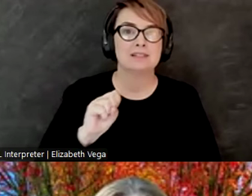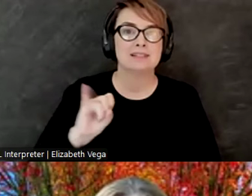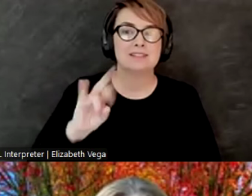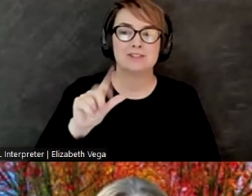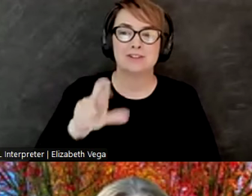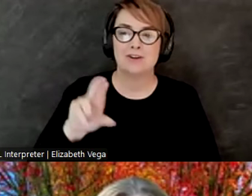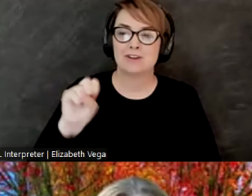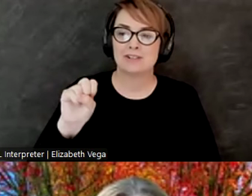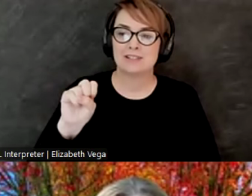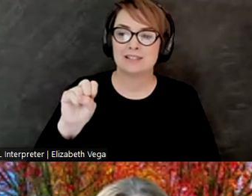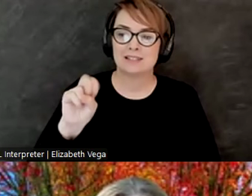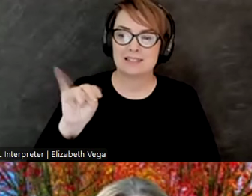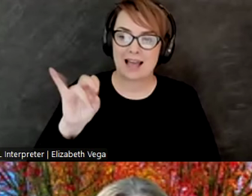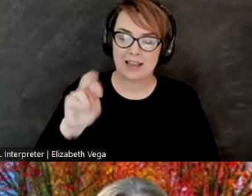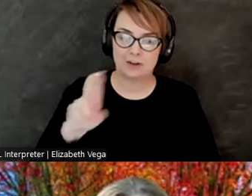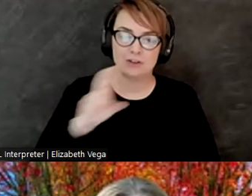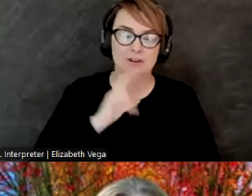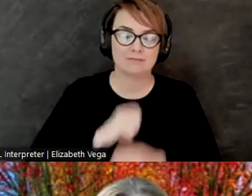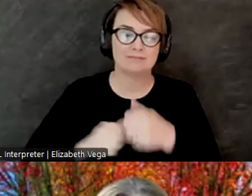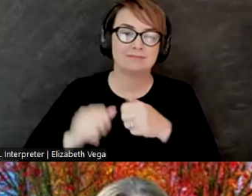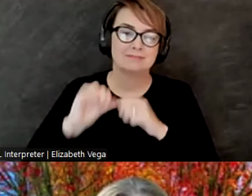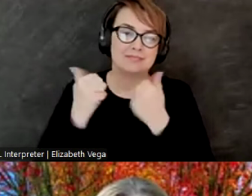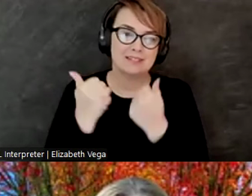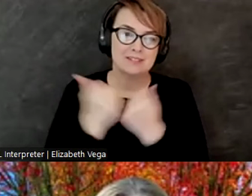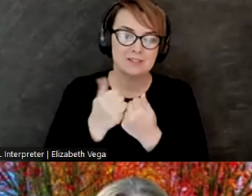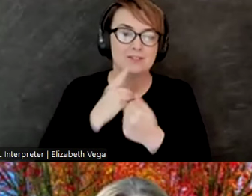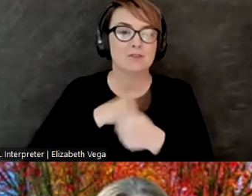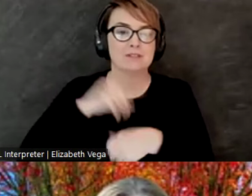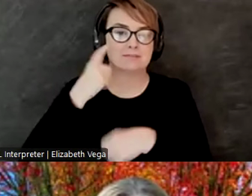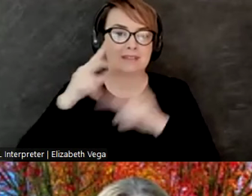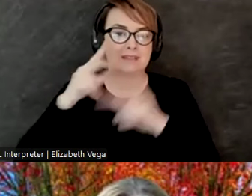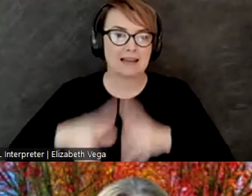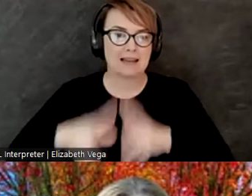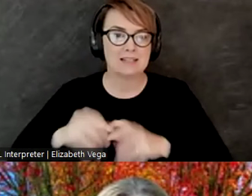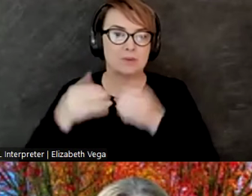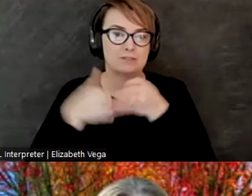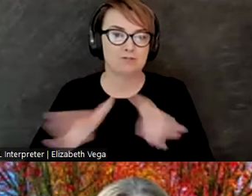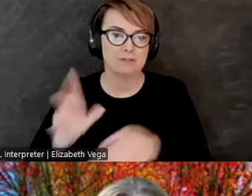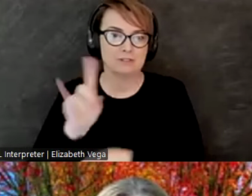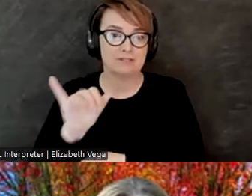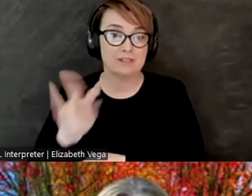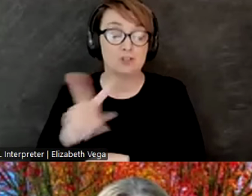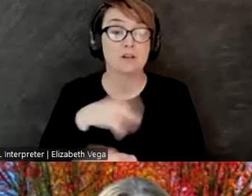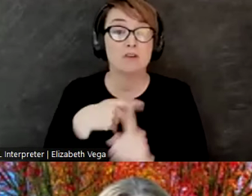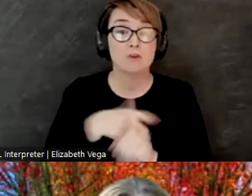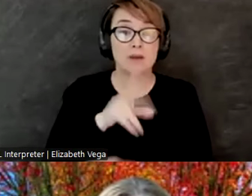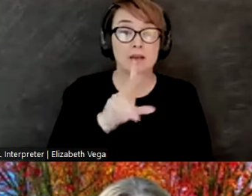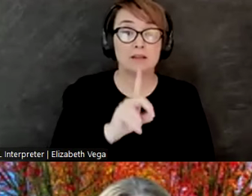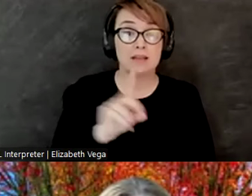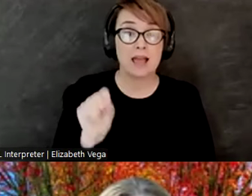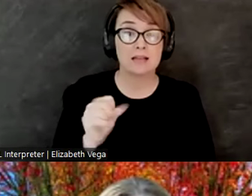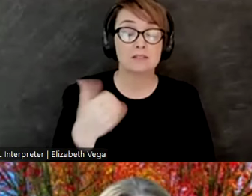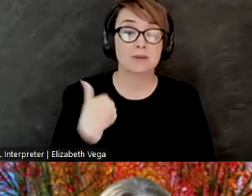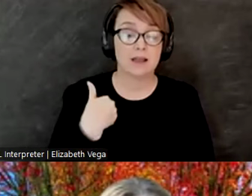Governmental Program Analyst with the General Jurisdiction Division. And from DDS, we have in